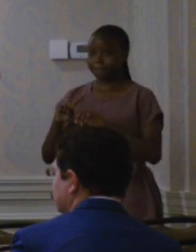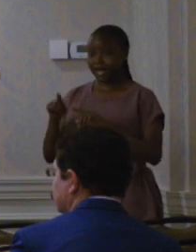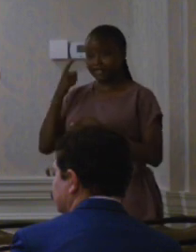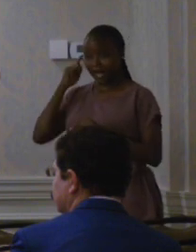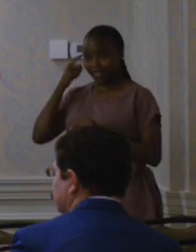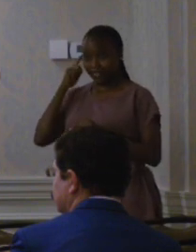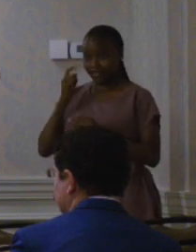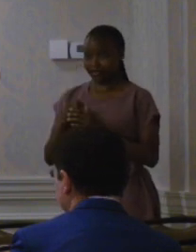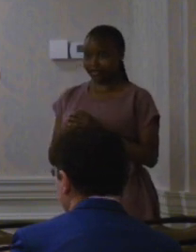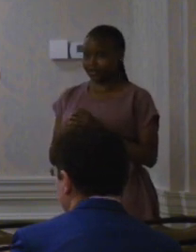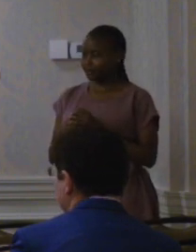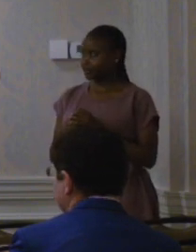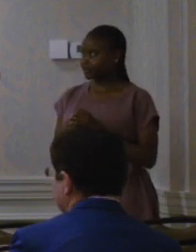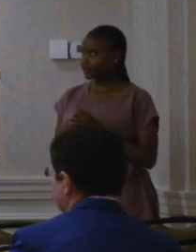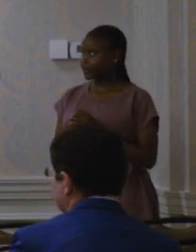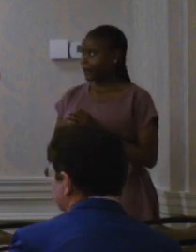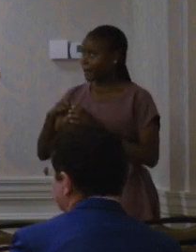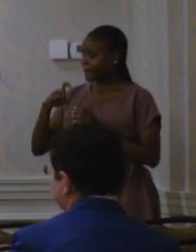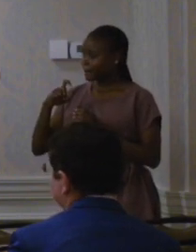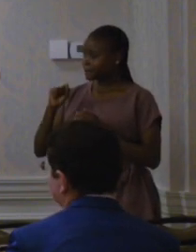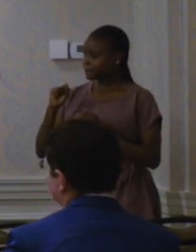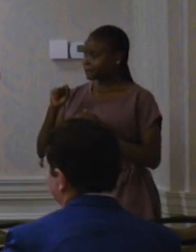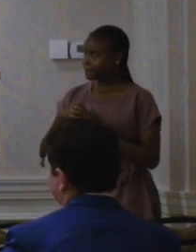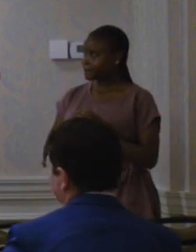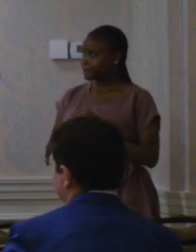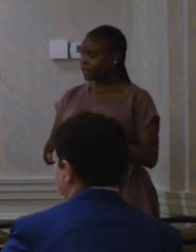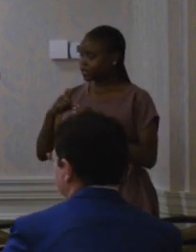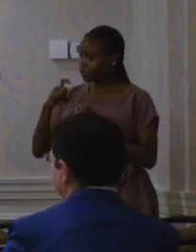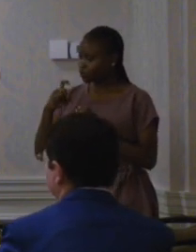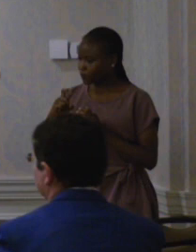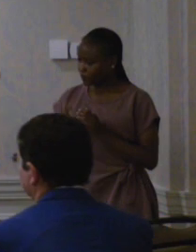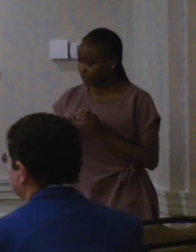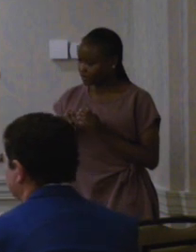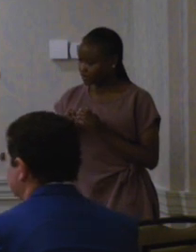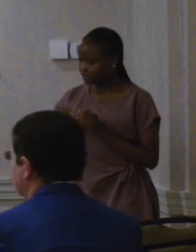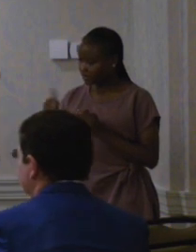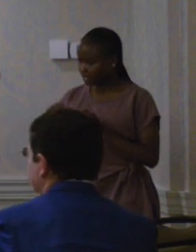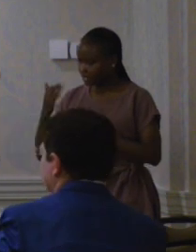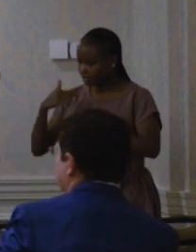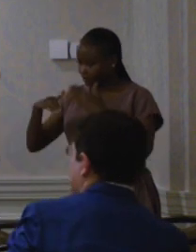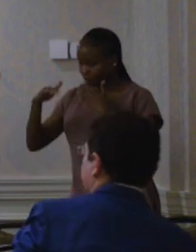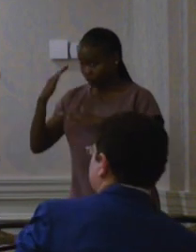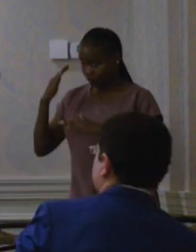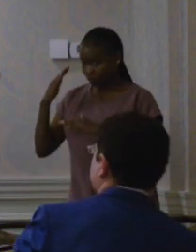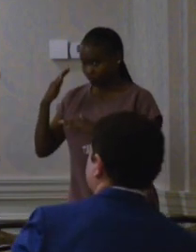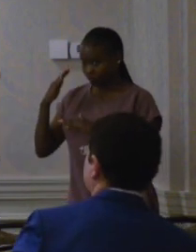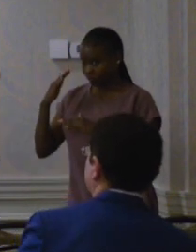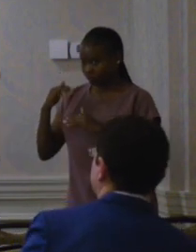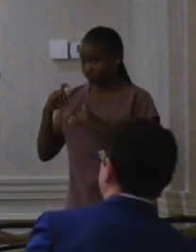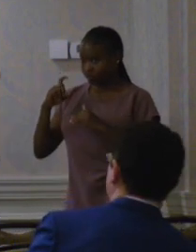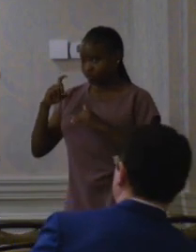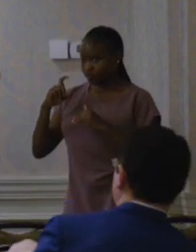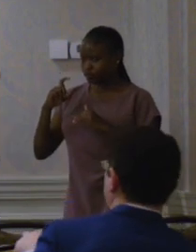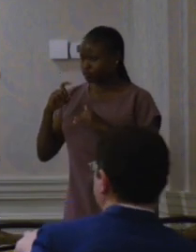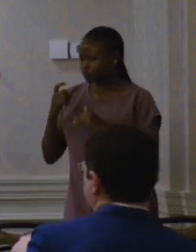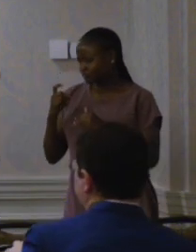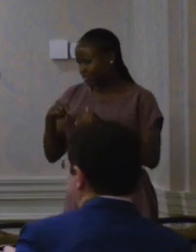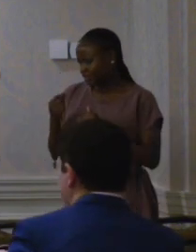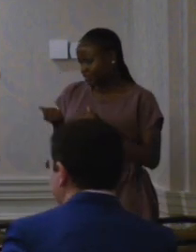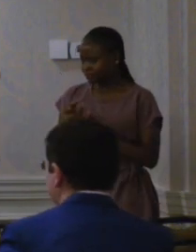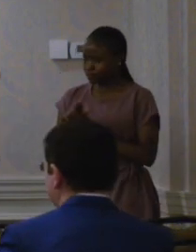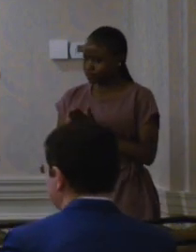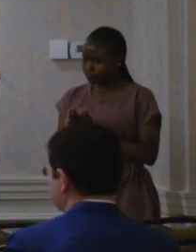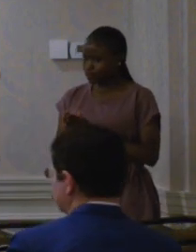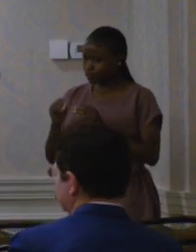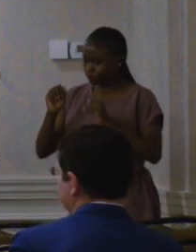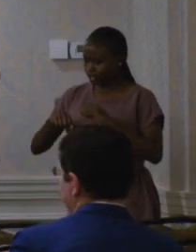think you must have, I guess, in any profession to be motivated to teach.